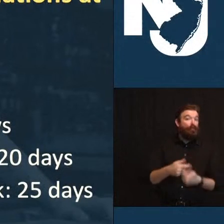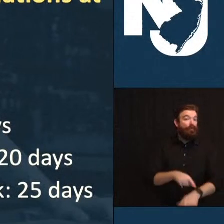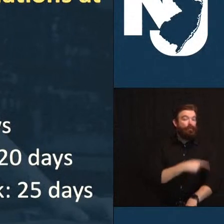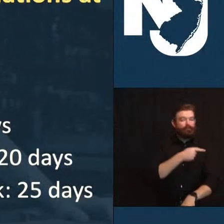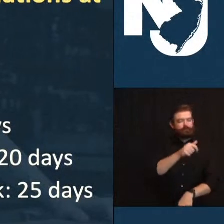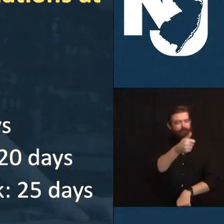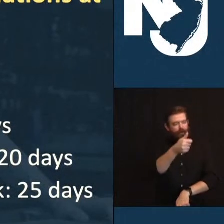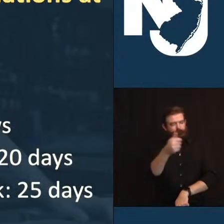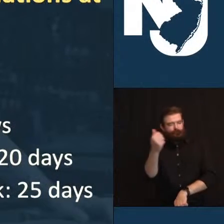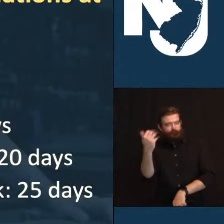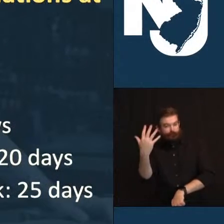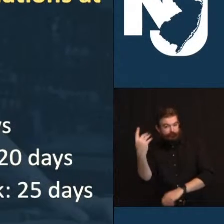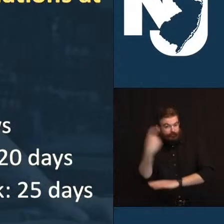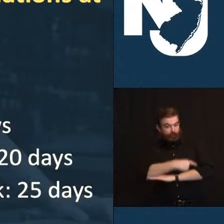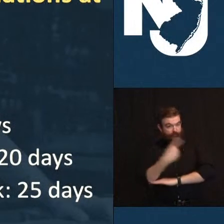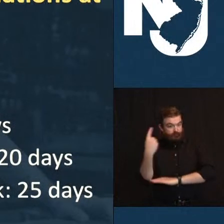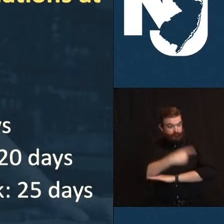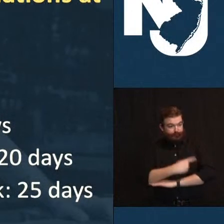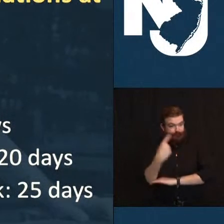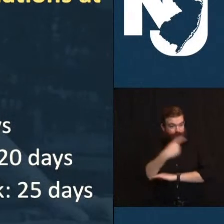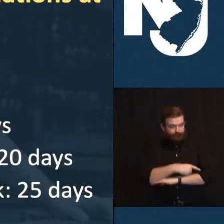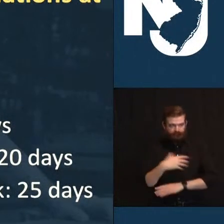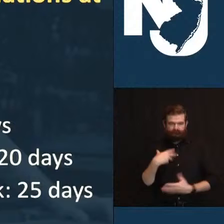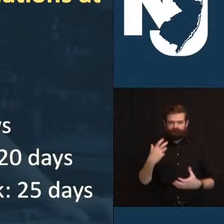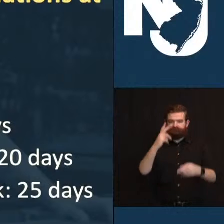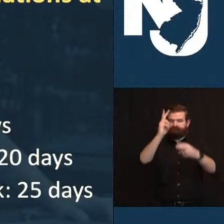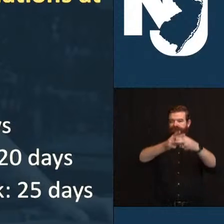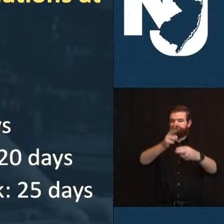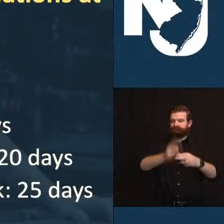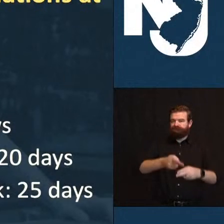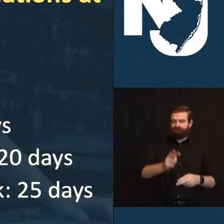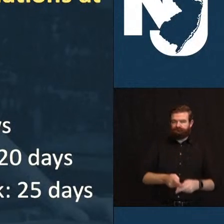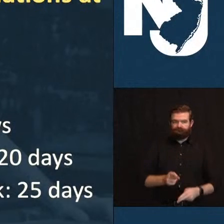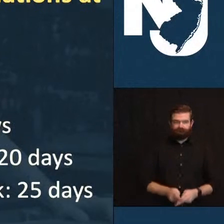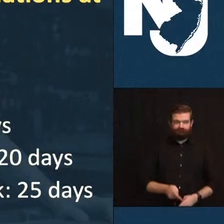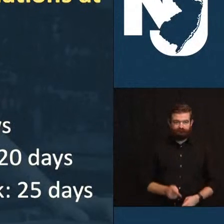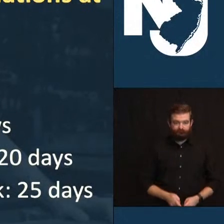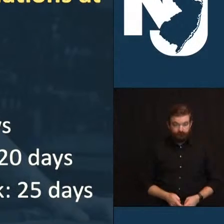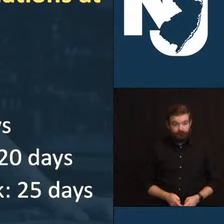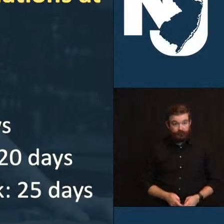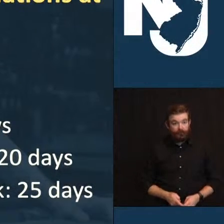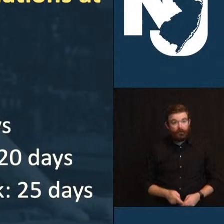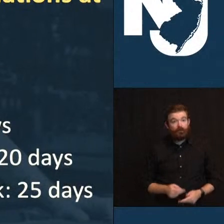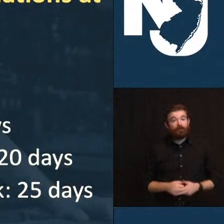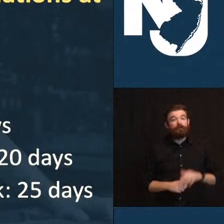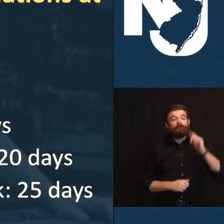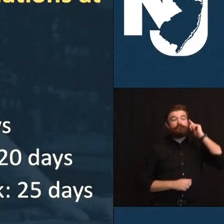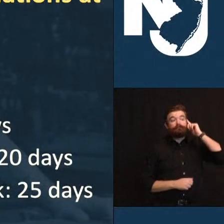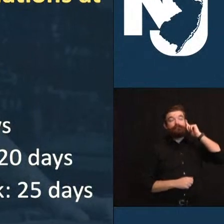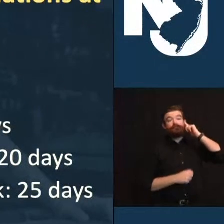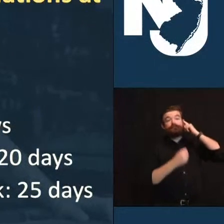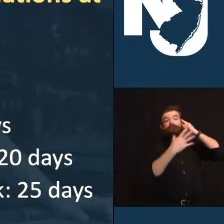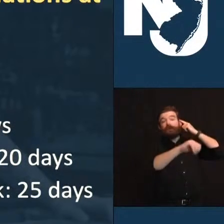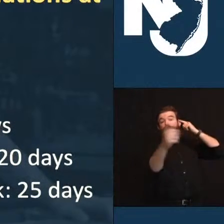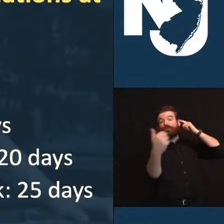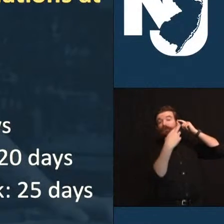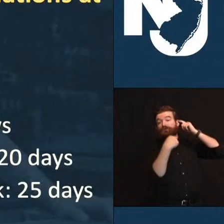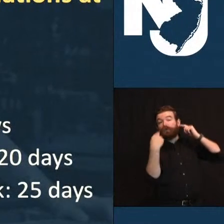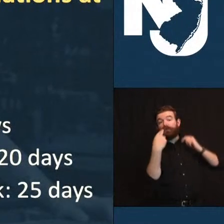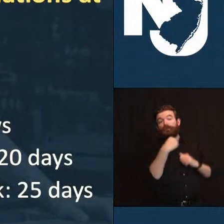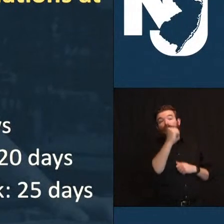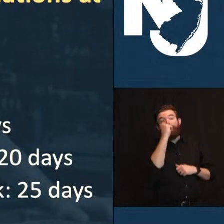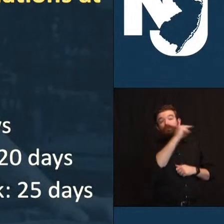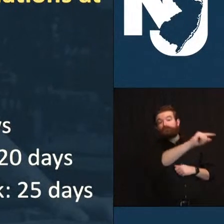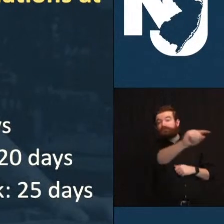the overwhelming amount of restaurants and bars and other gyms, indoor theater, indoor entertainment are doing the right